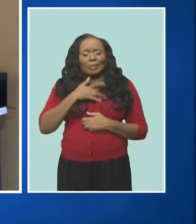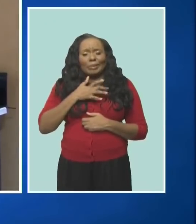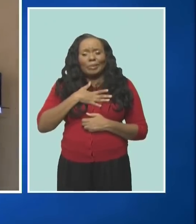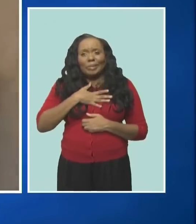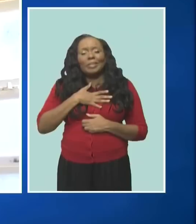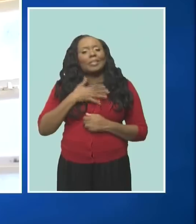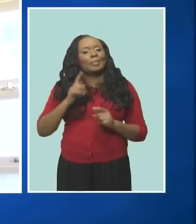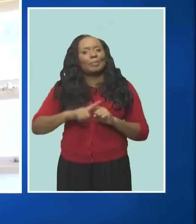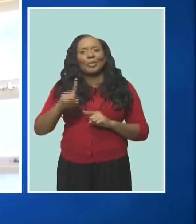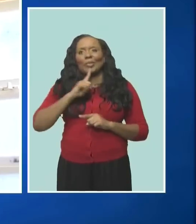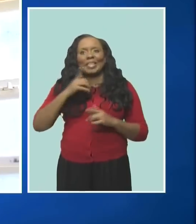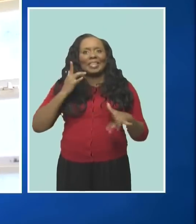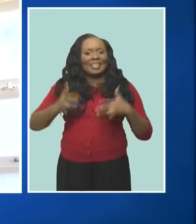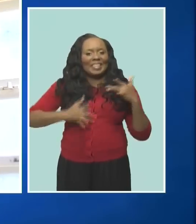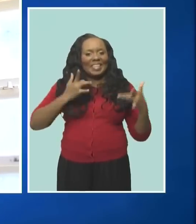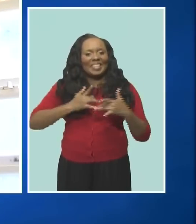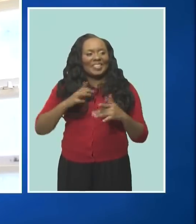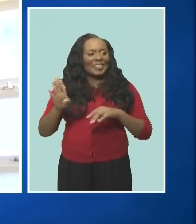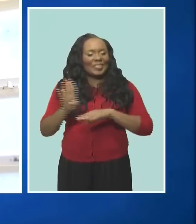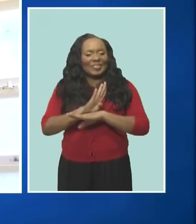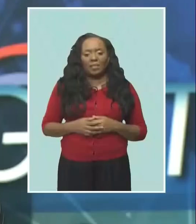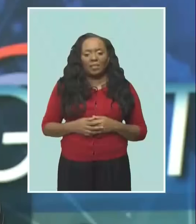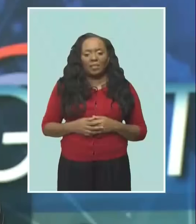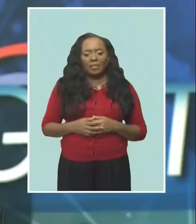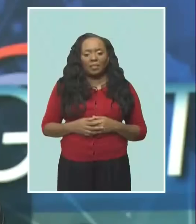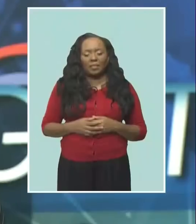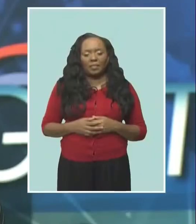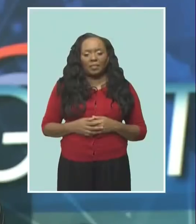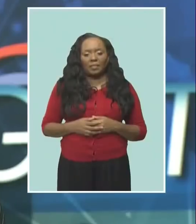an ever-changing business environment.